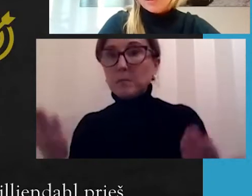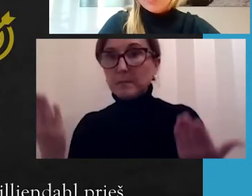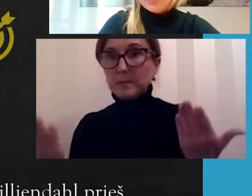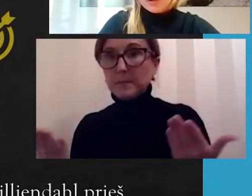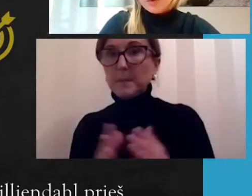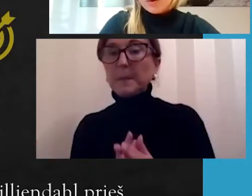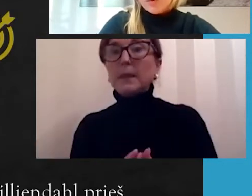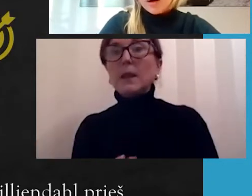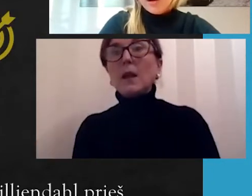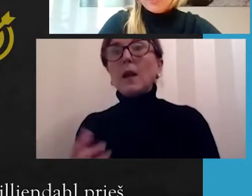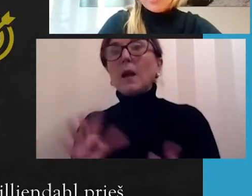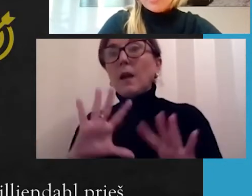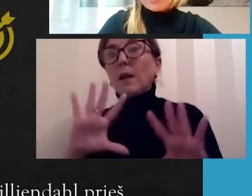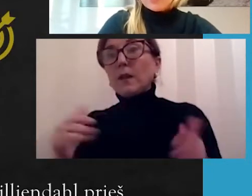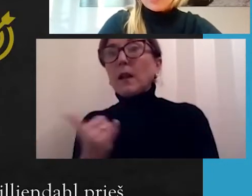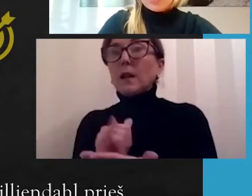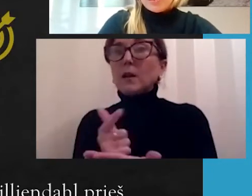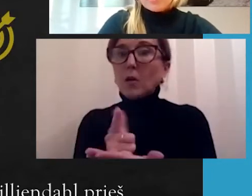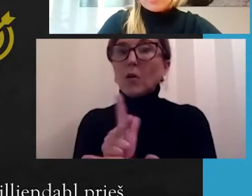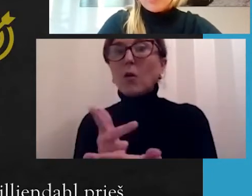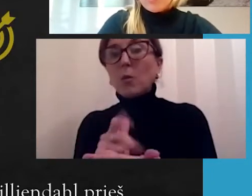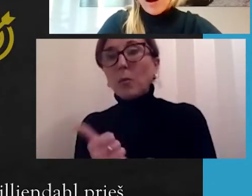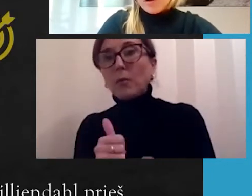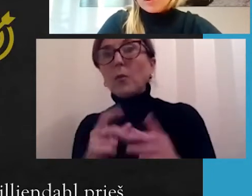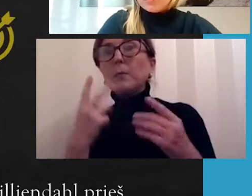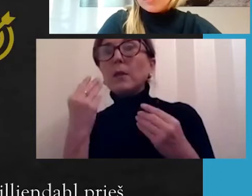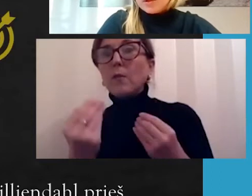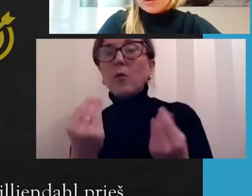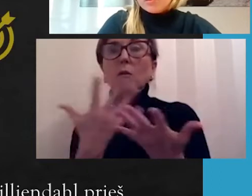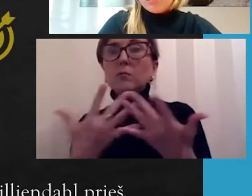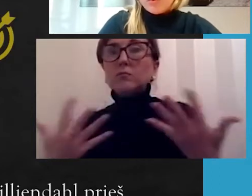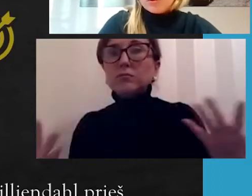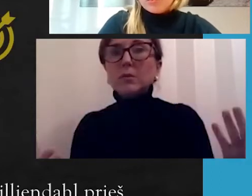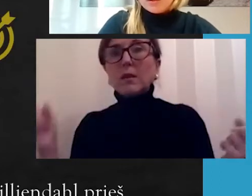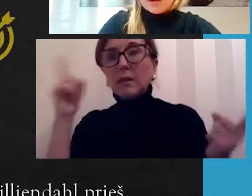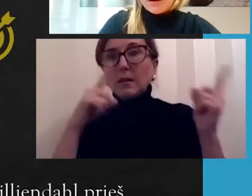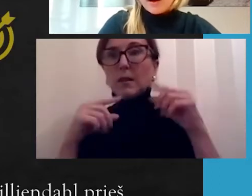considered the actions of hate and which aren't.